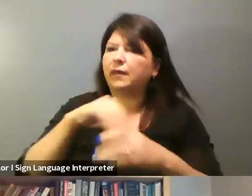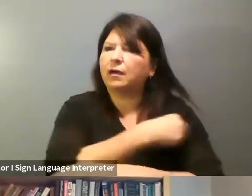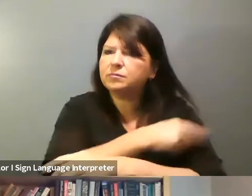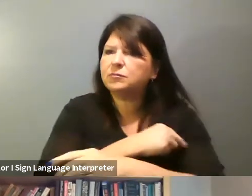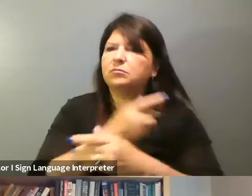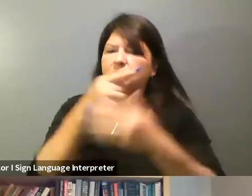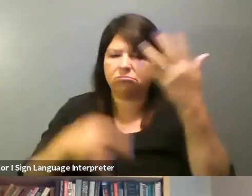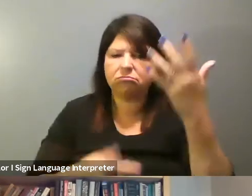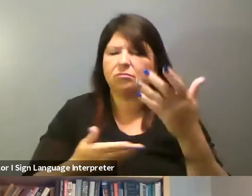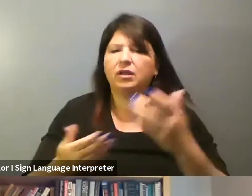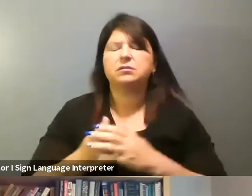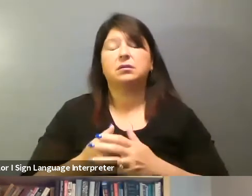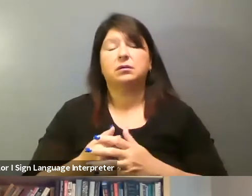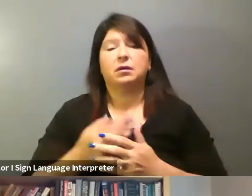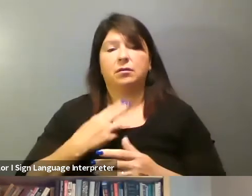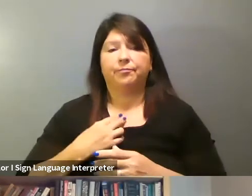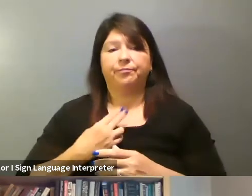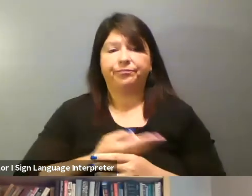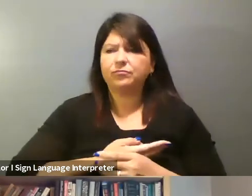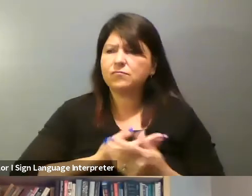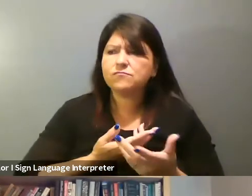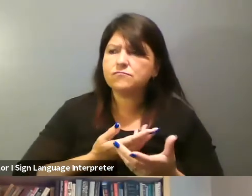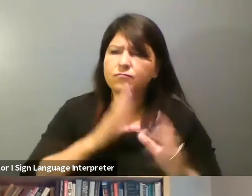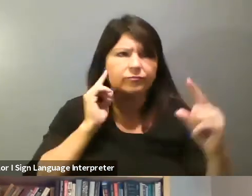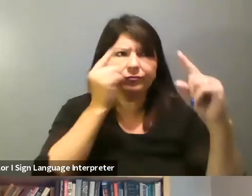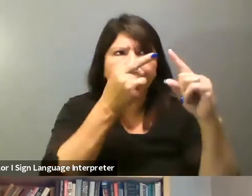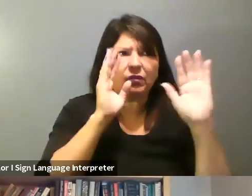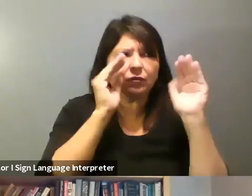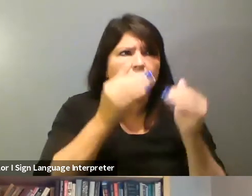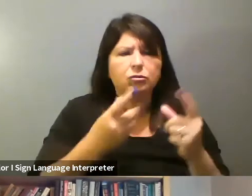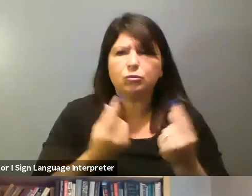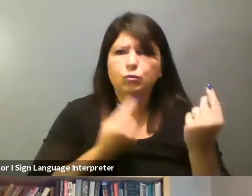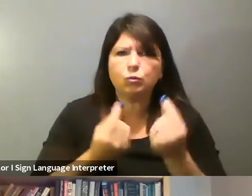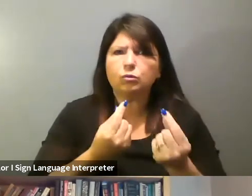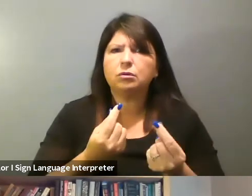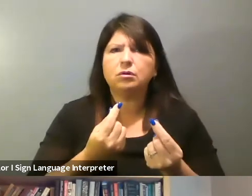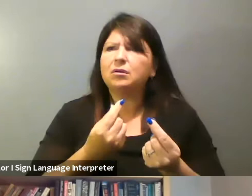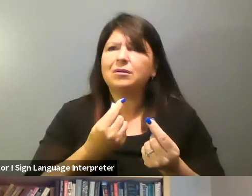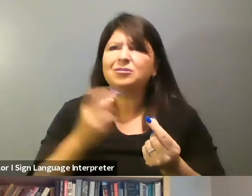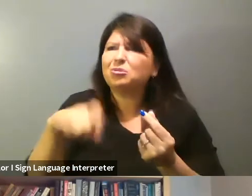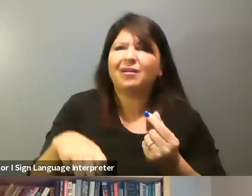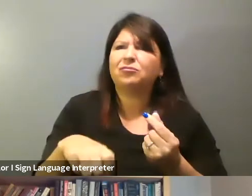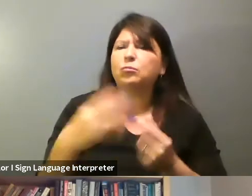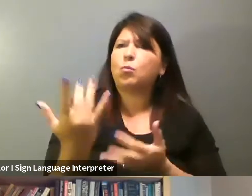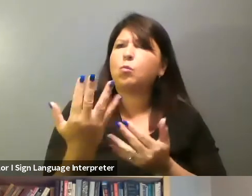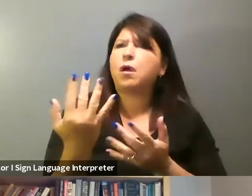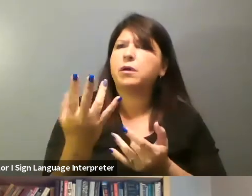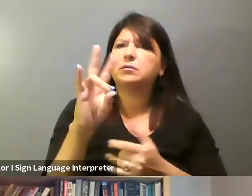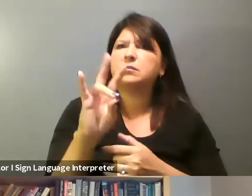like just not having a 72-hour wait in the emergency